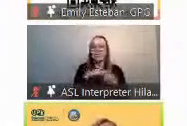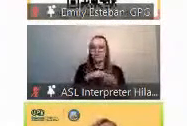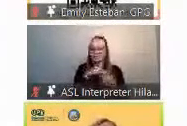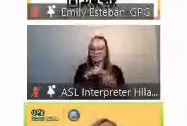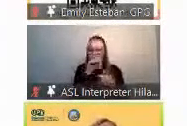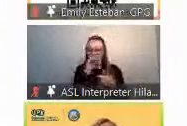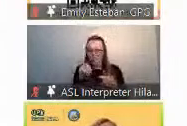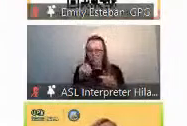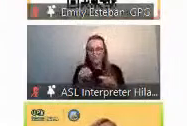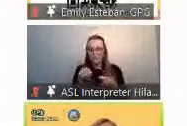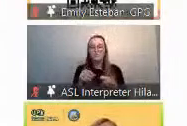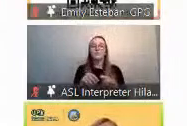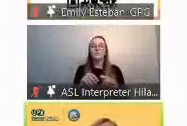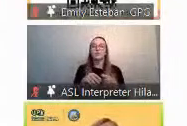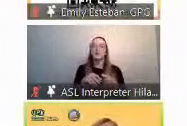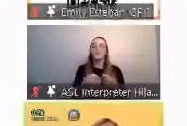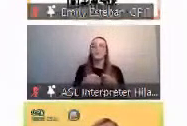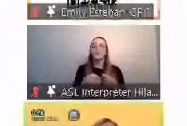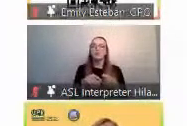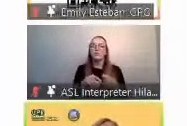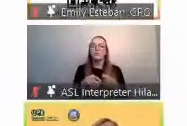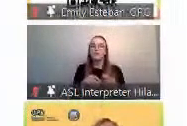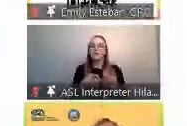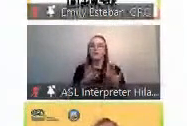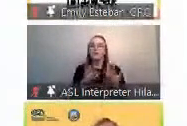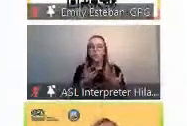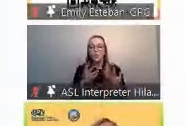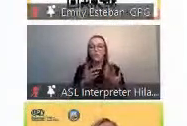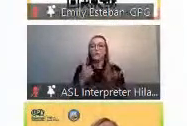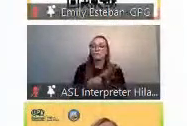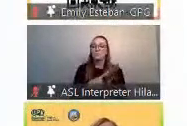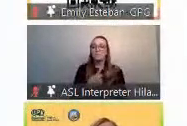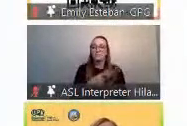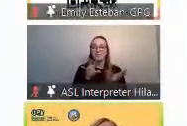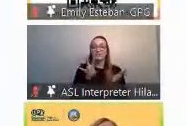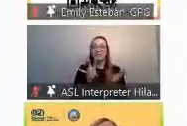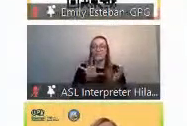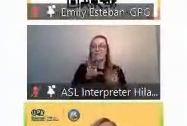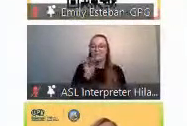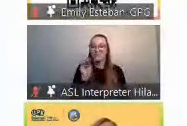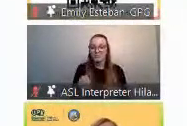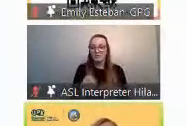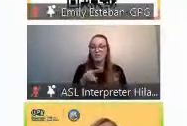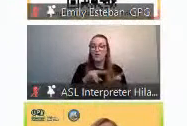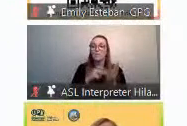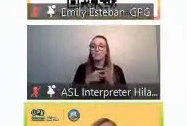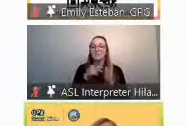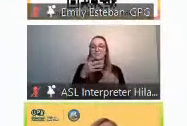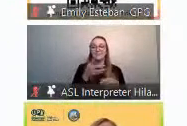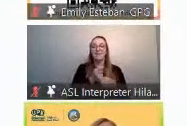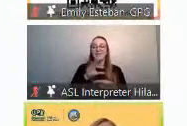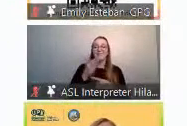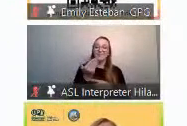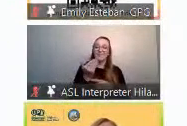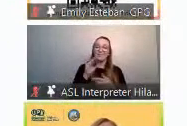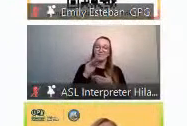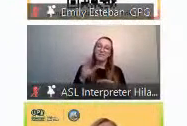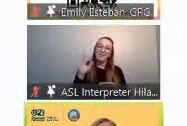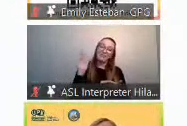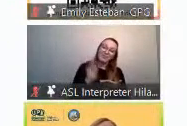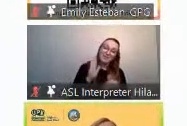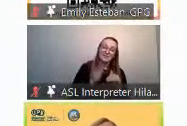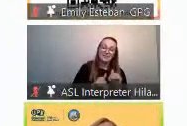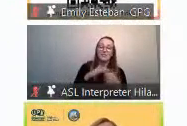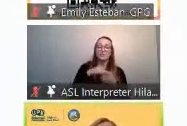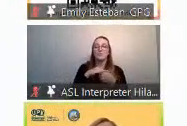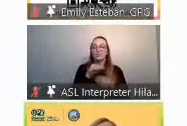at the 75th percentile, meaning providers may receive up to 15% less than the regional market rate. However,